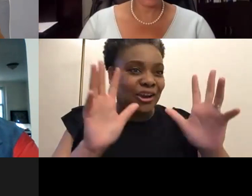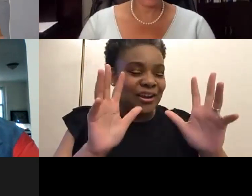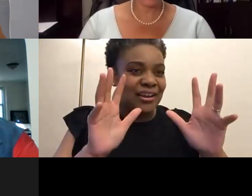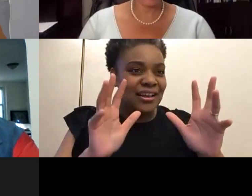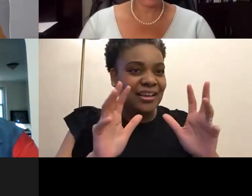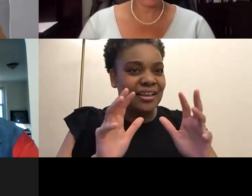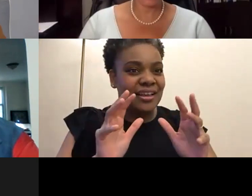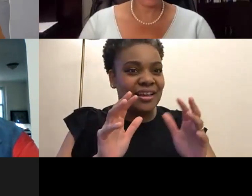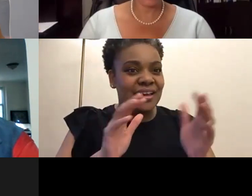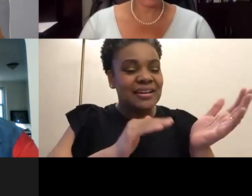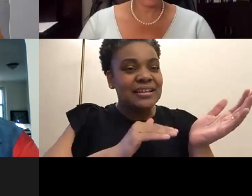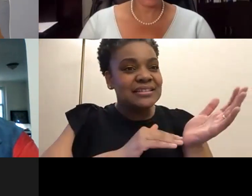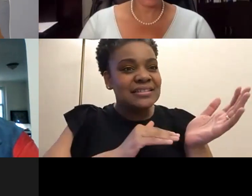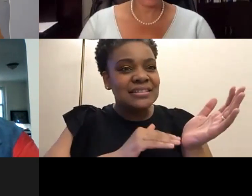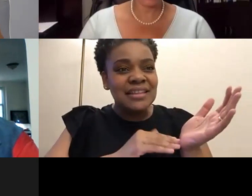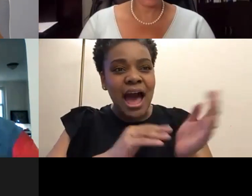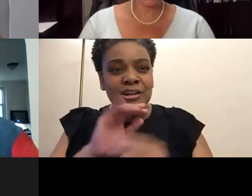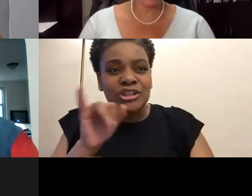do you have one?